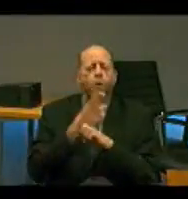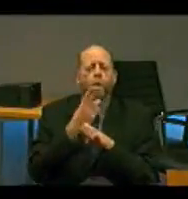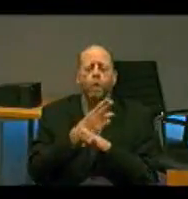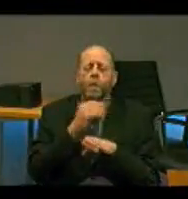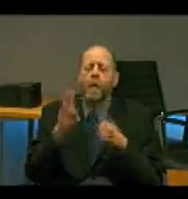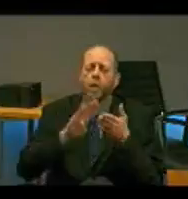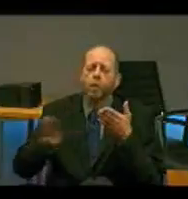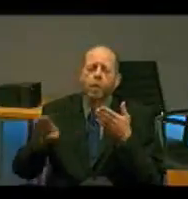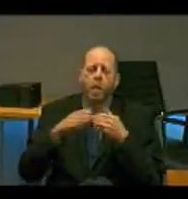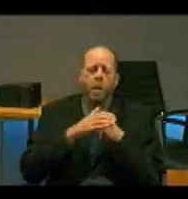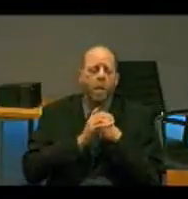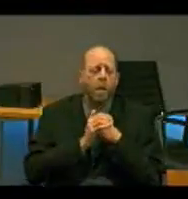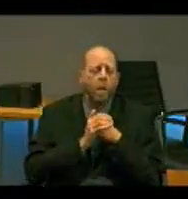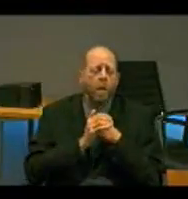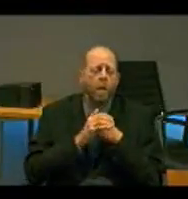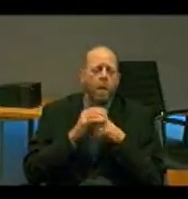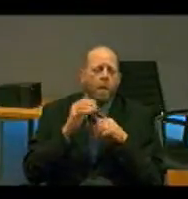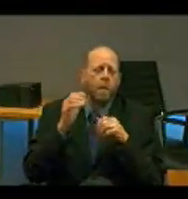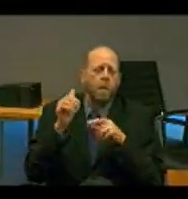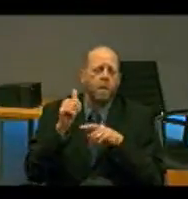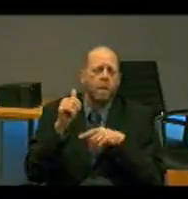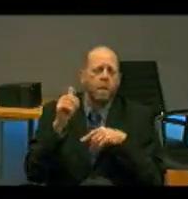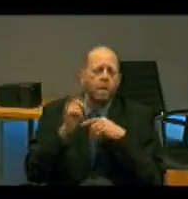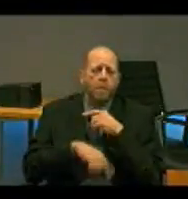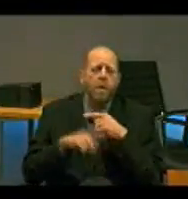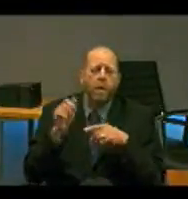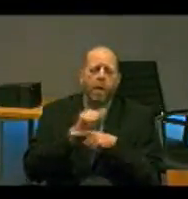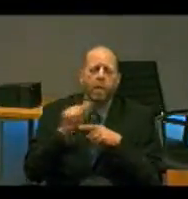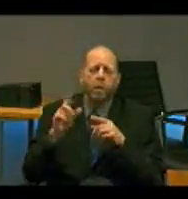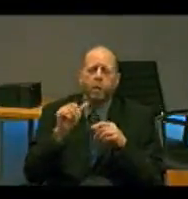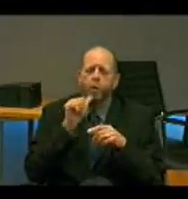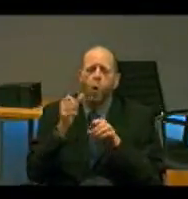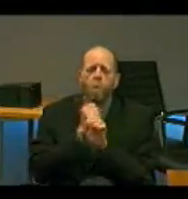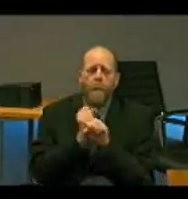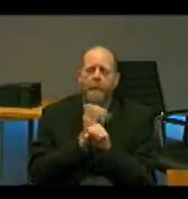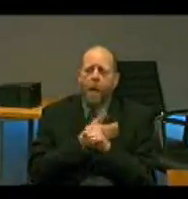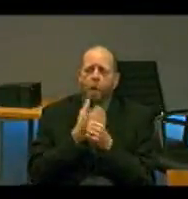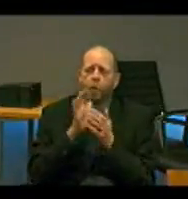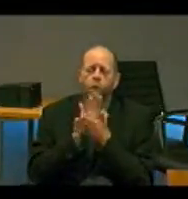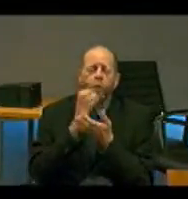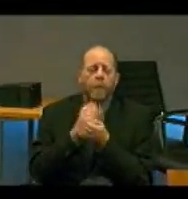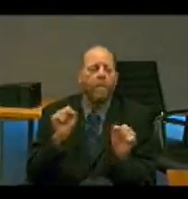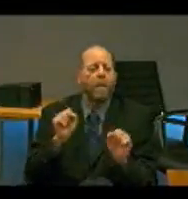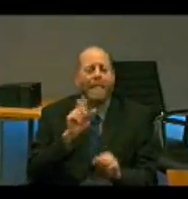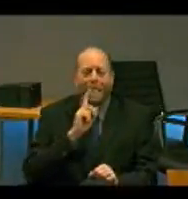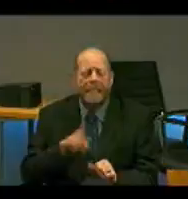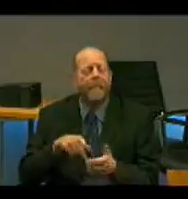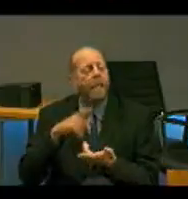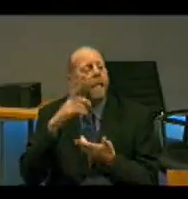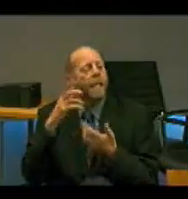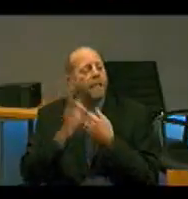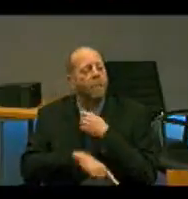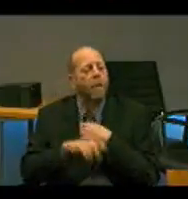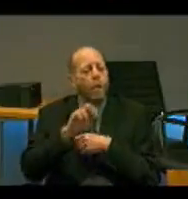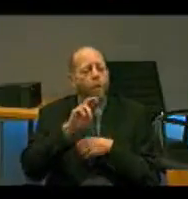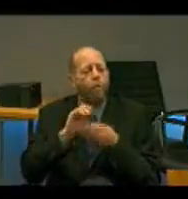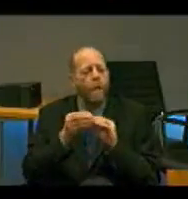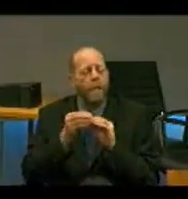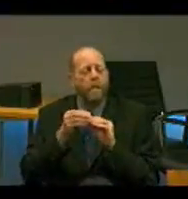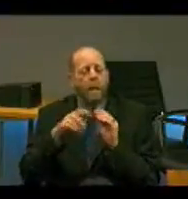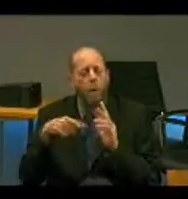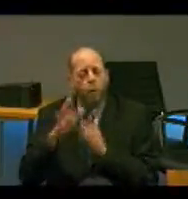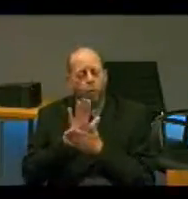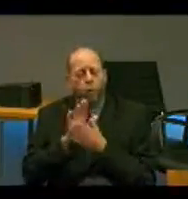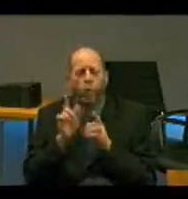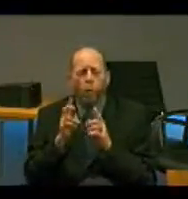of exclusionary and punitive discipline practices do not make our schools safer. Indeed, disciplinary rates, even among schools with